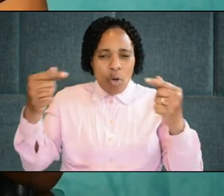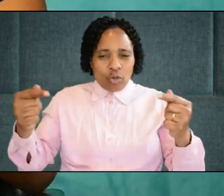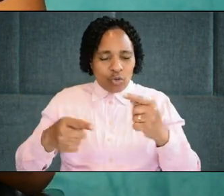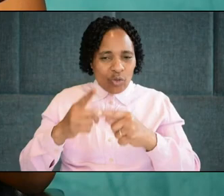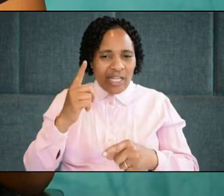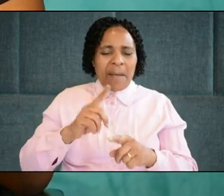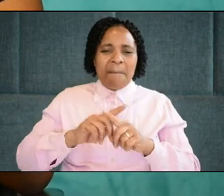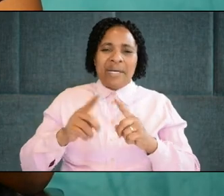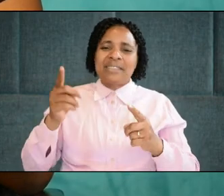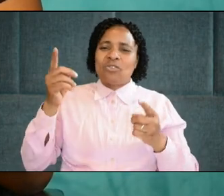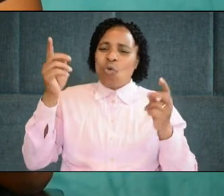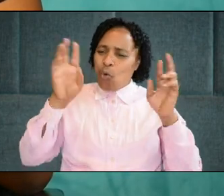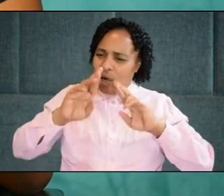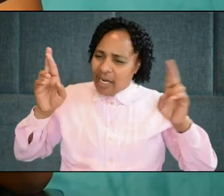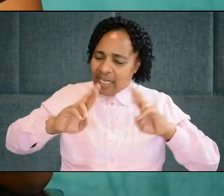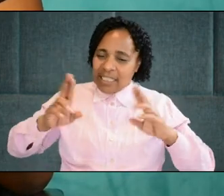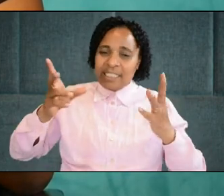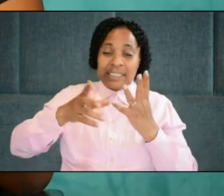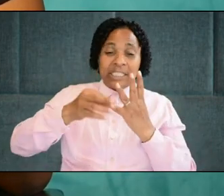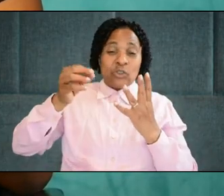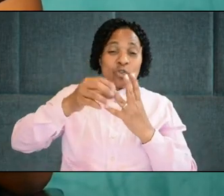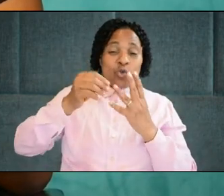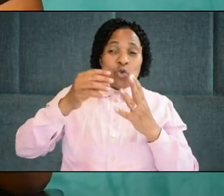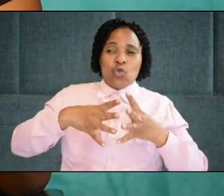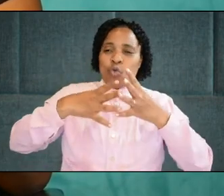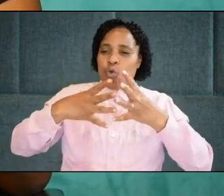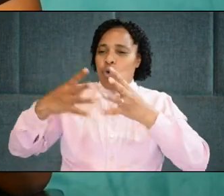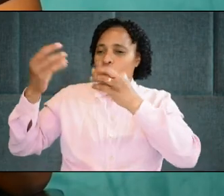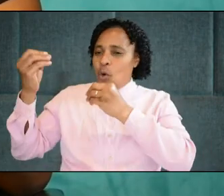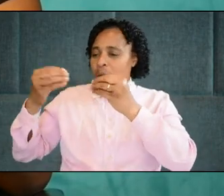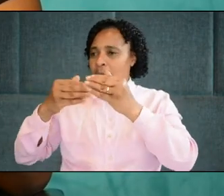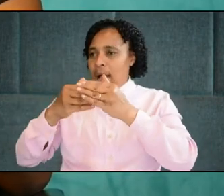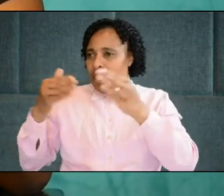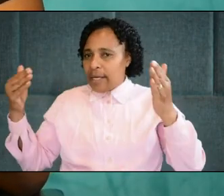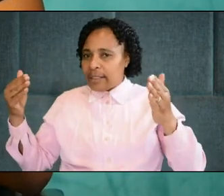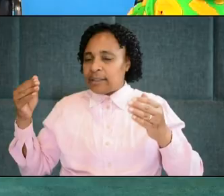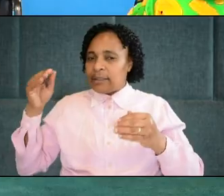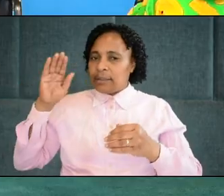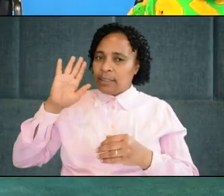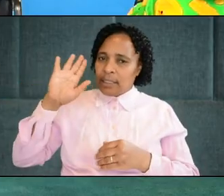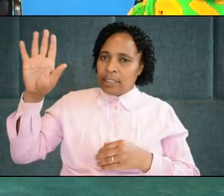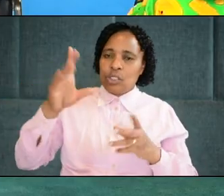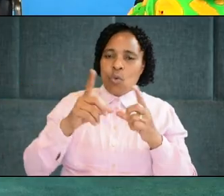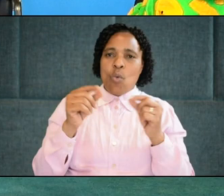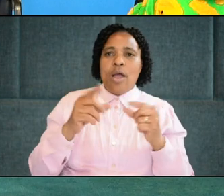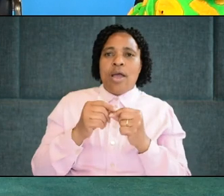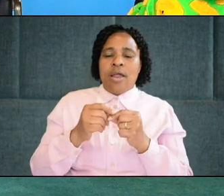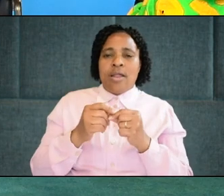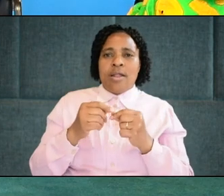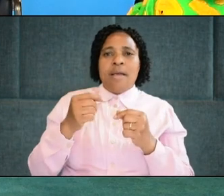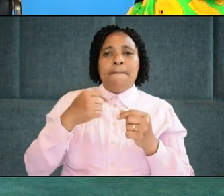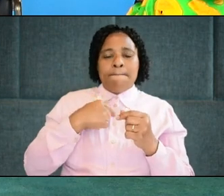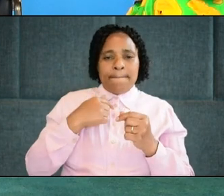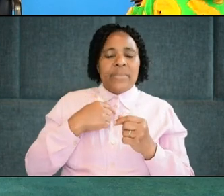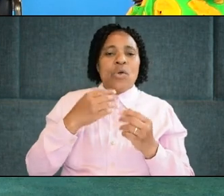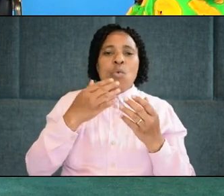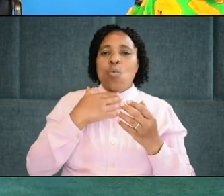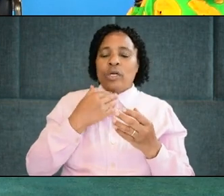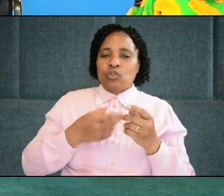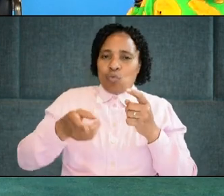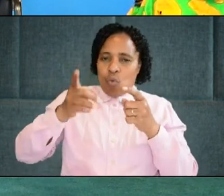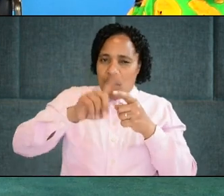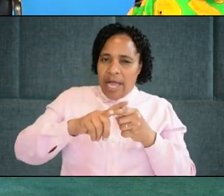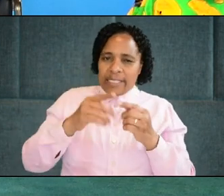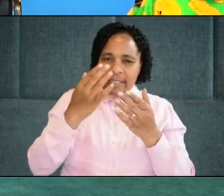they already chose to go against his word. Absolutely. Yeah. I'd like to jump in with